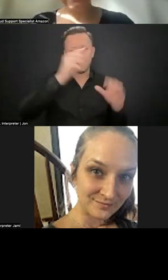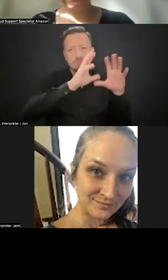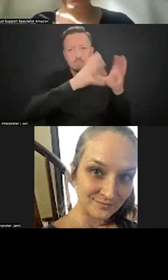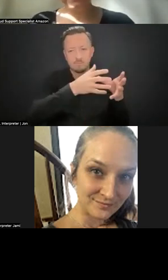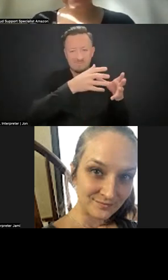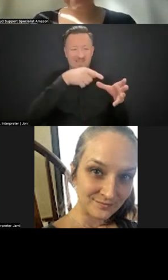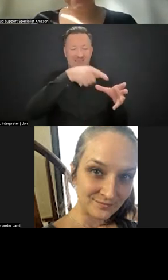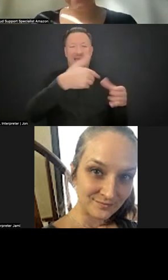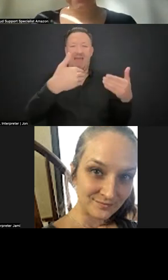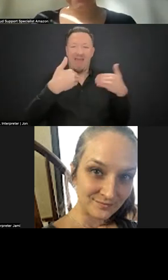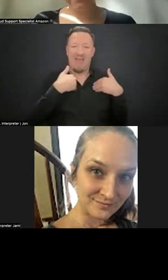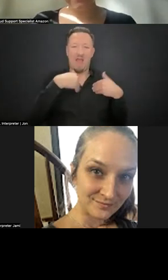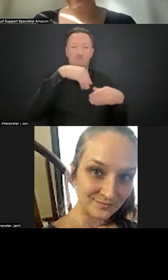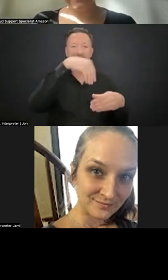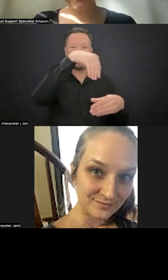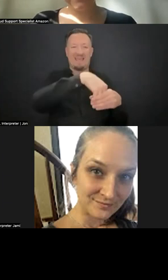center.